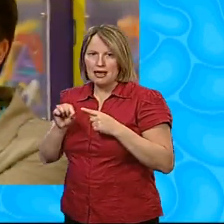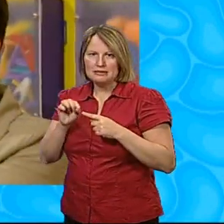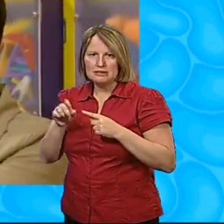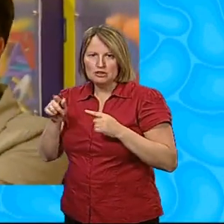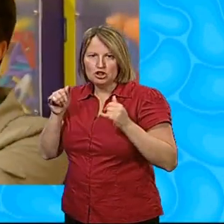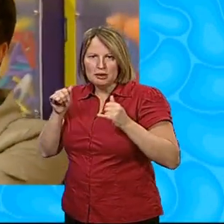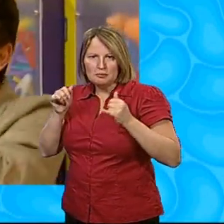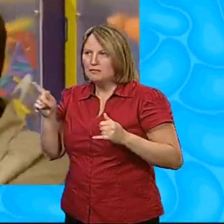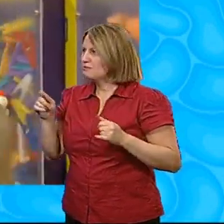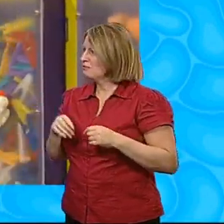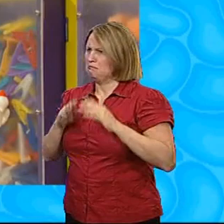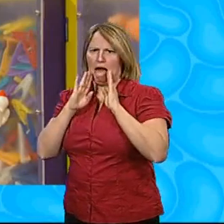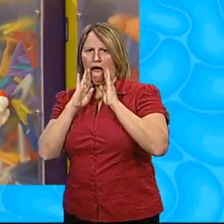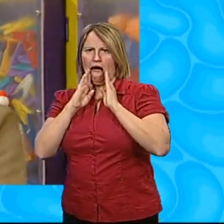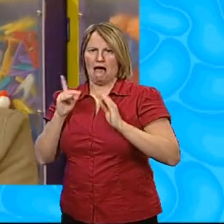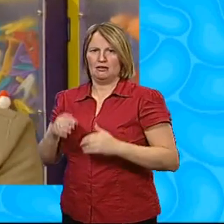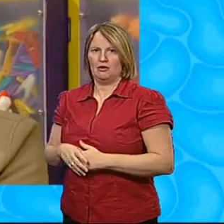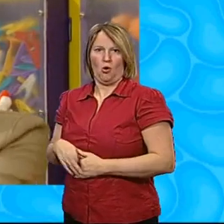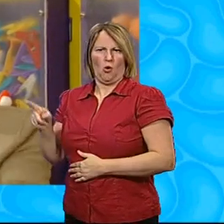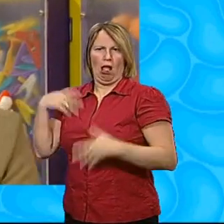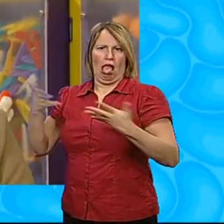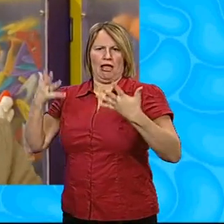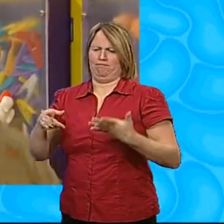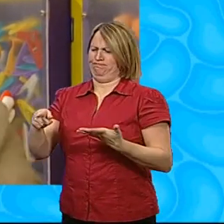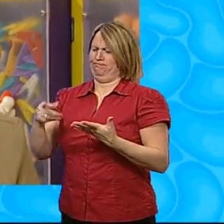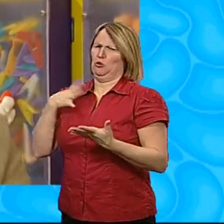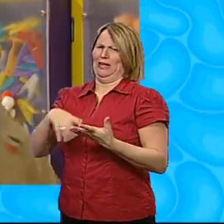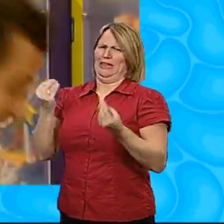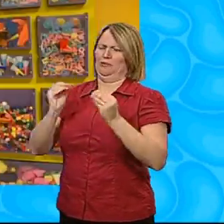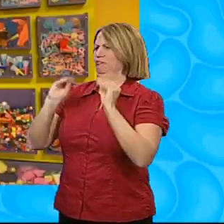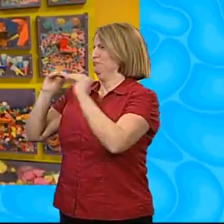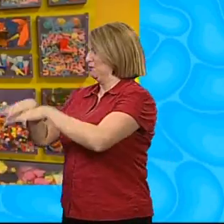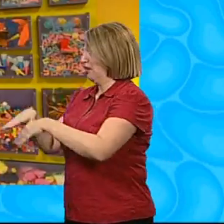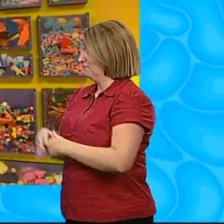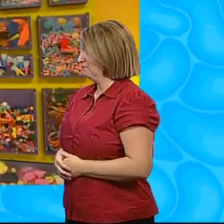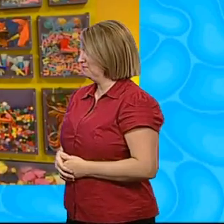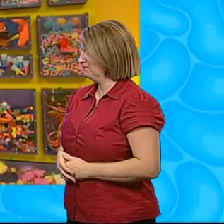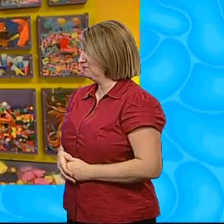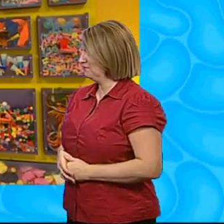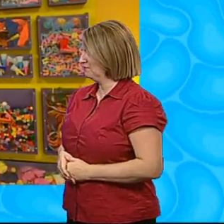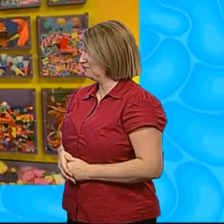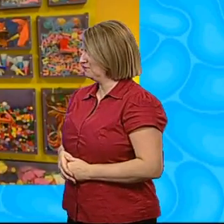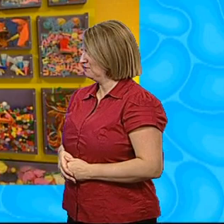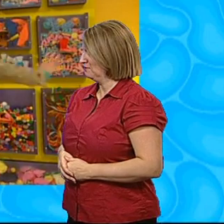Some plastic sheep. No, not really, I'm just messing around, we don't need these.